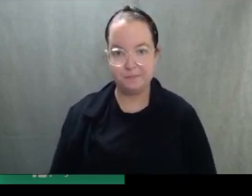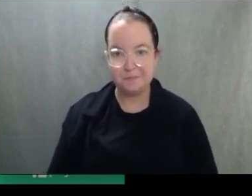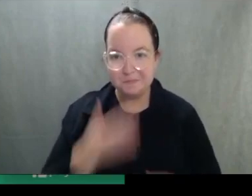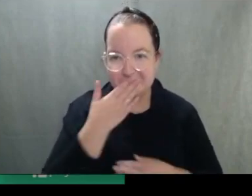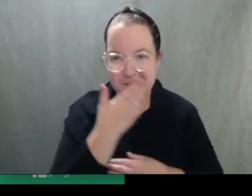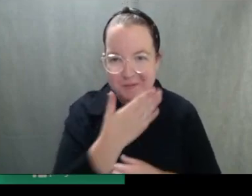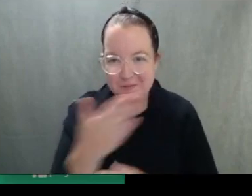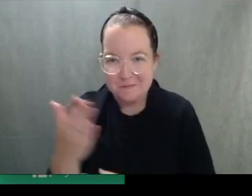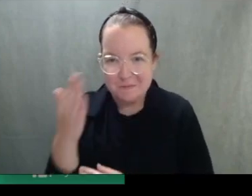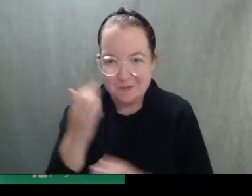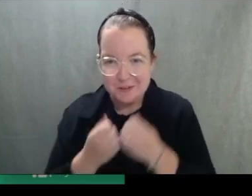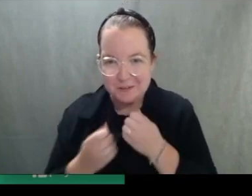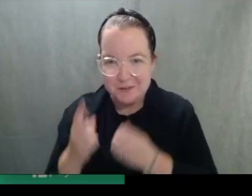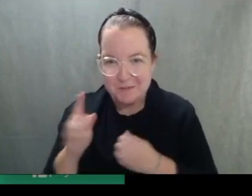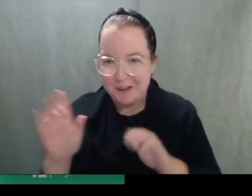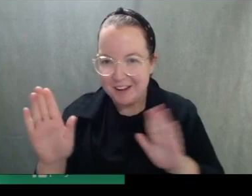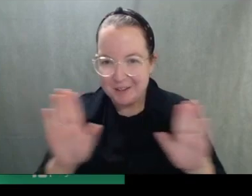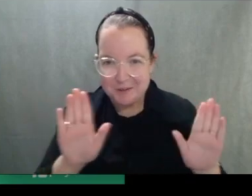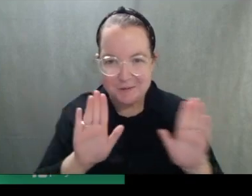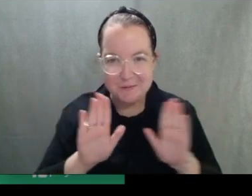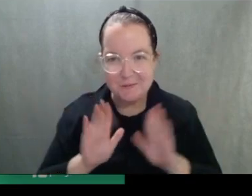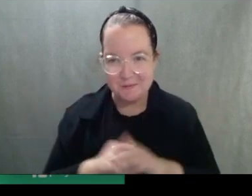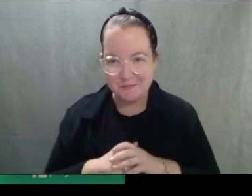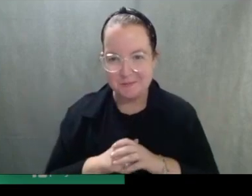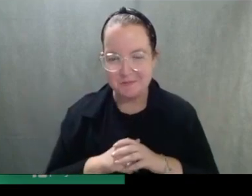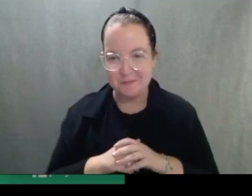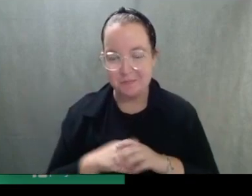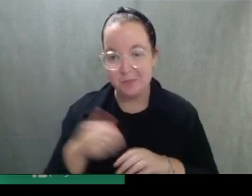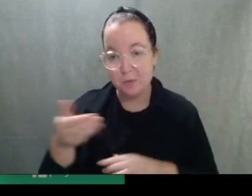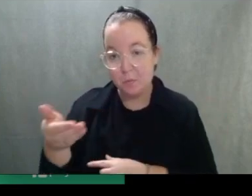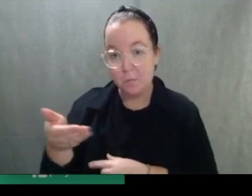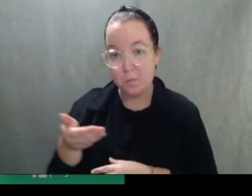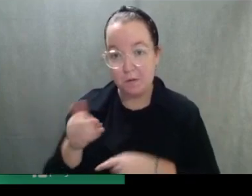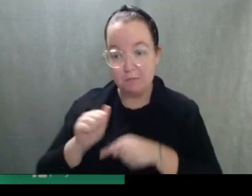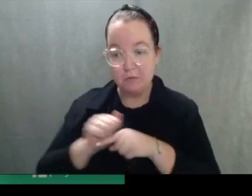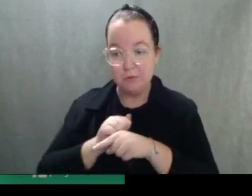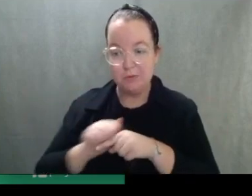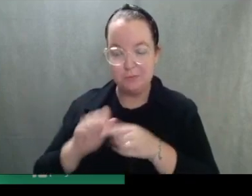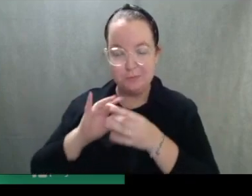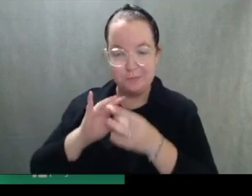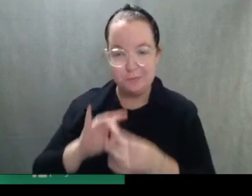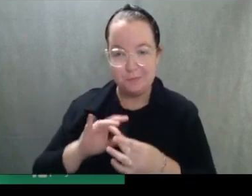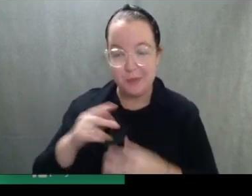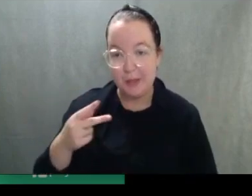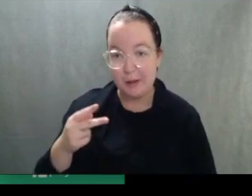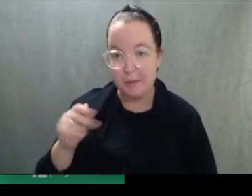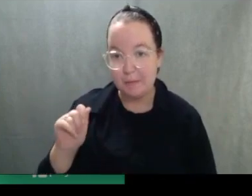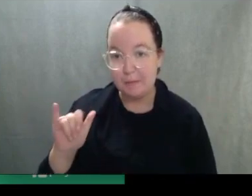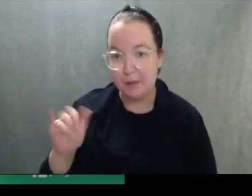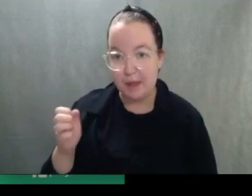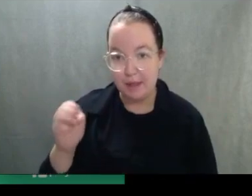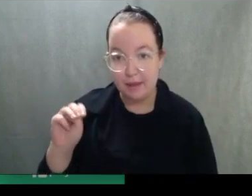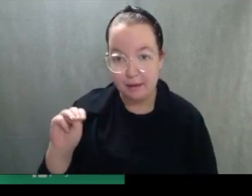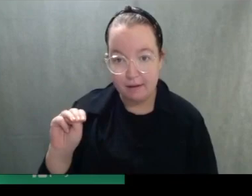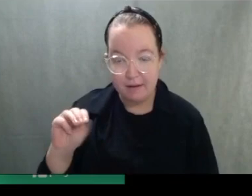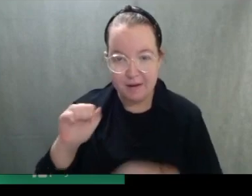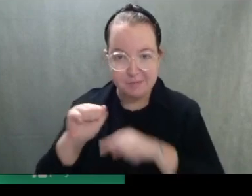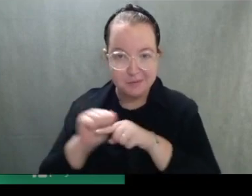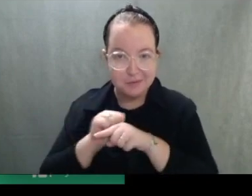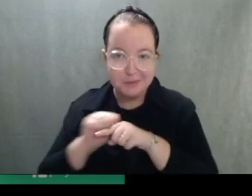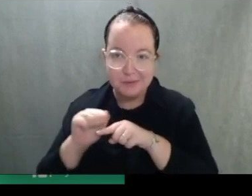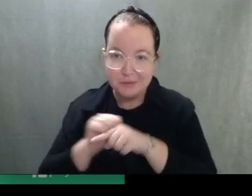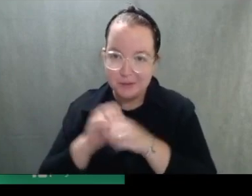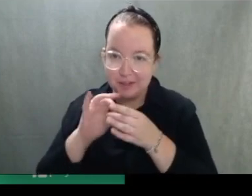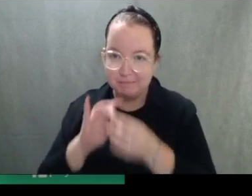Morning, everybody. Welcome to our training on PayCom's employee self-service. So just before we